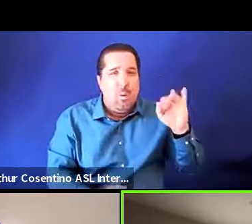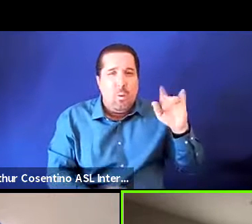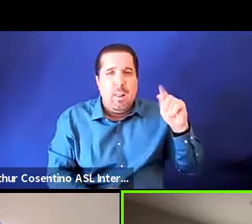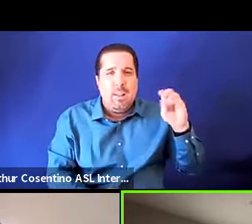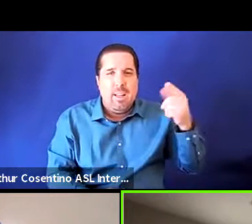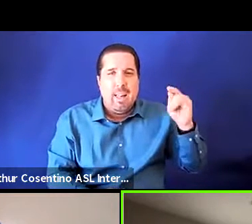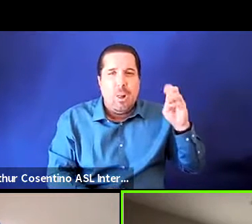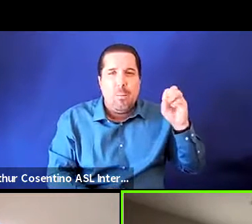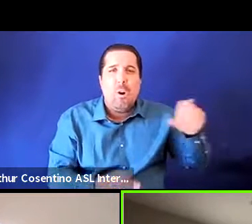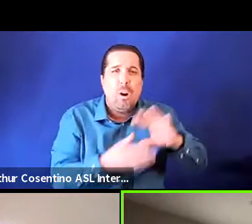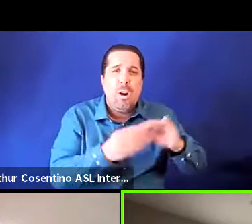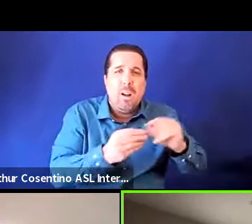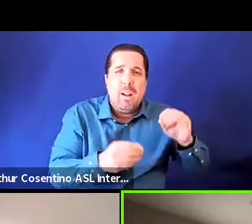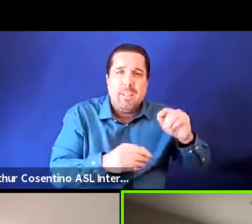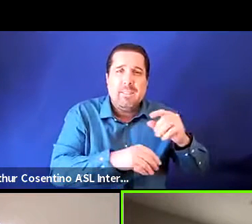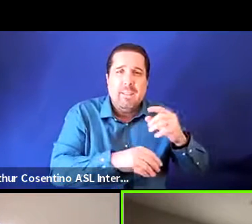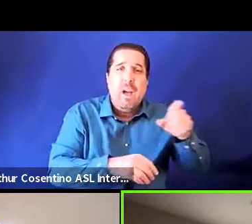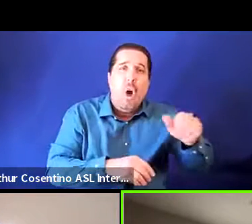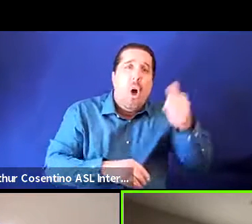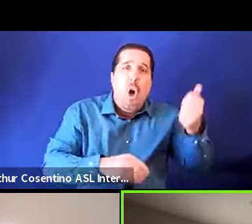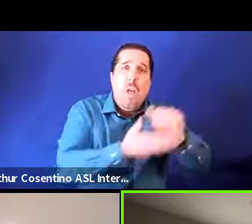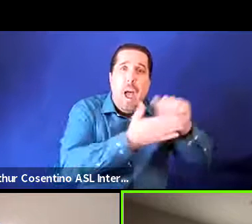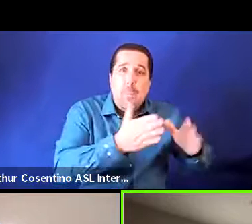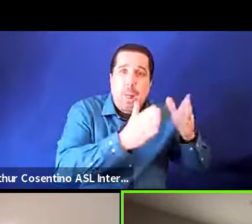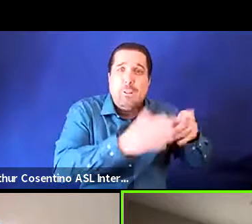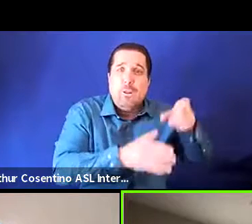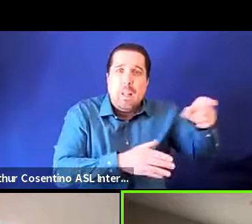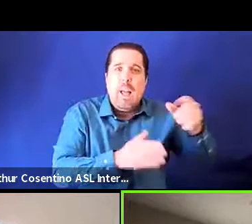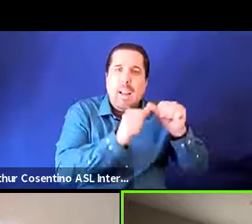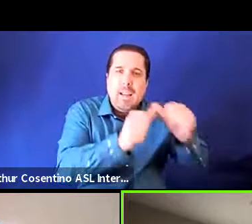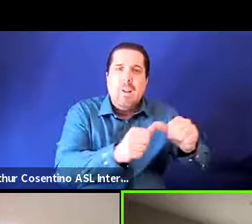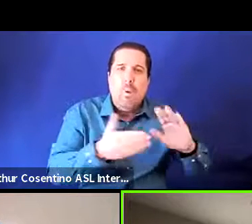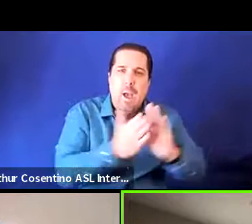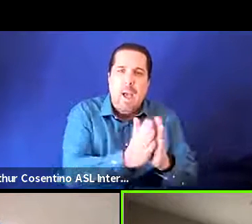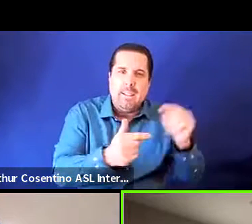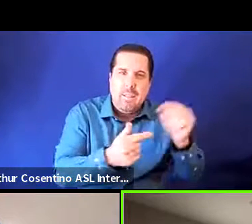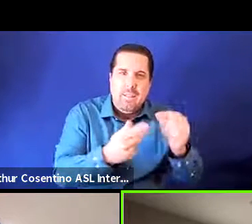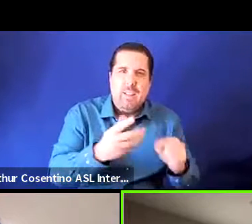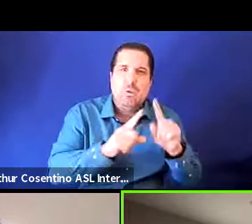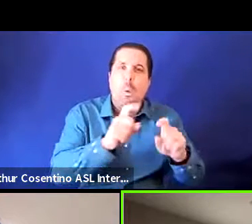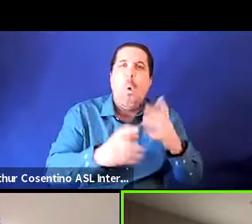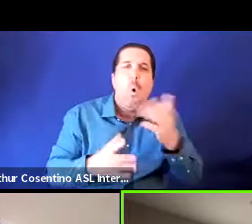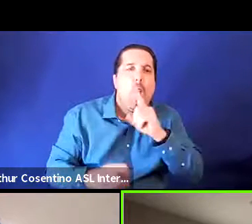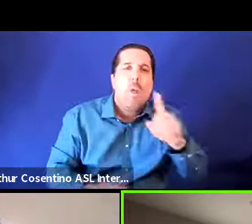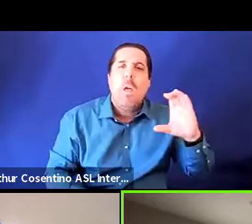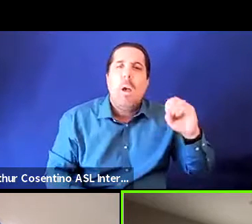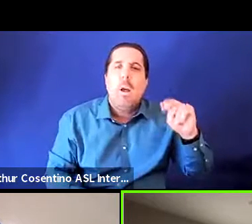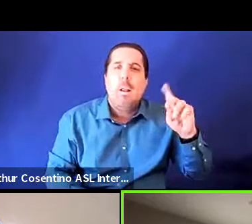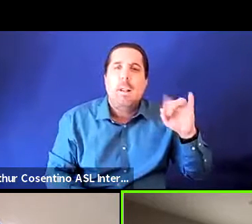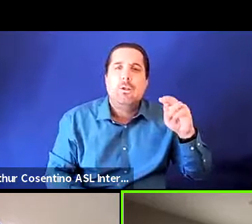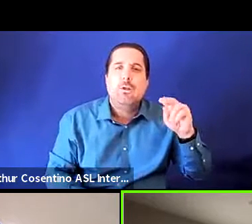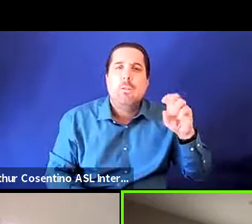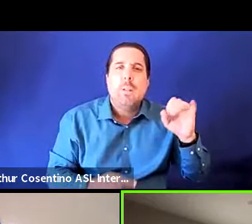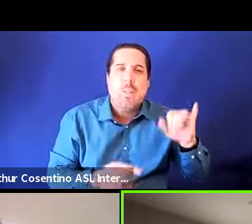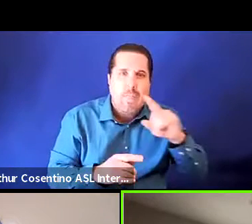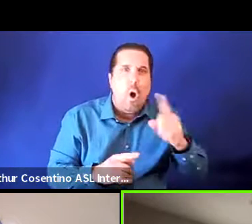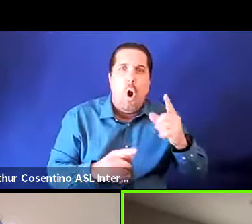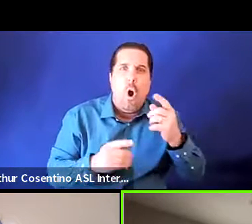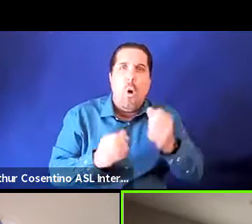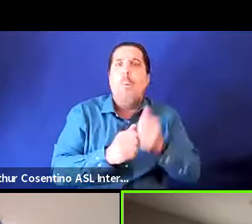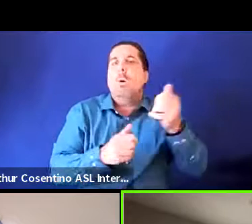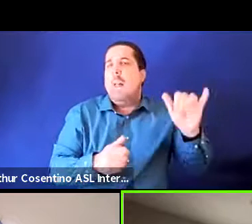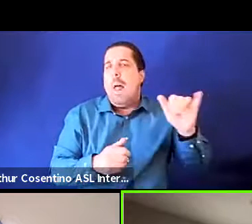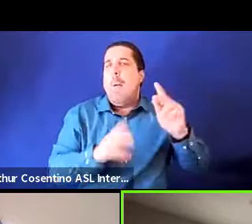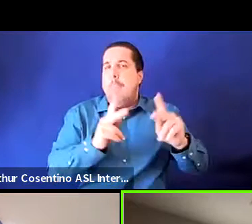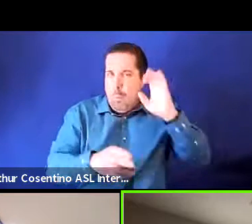times, and they shared, and other abolitionists continue to ask these questions. What are the conditions under which it is more likely that people will resort to